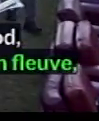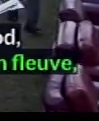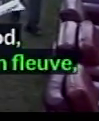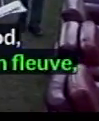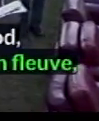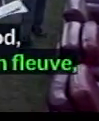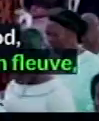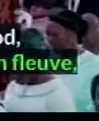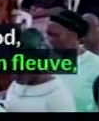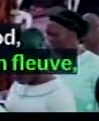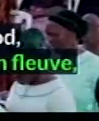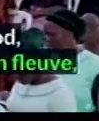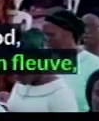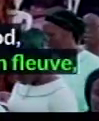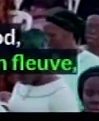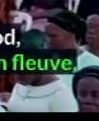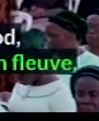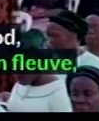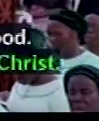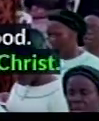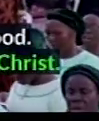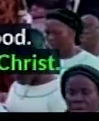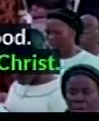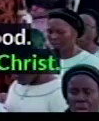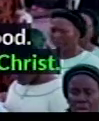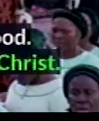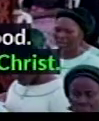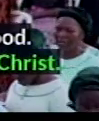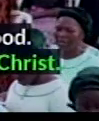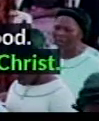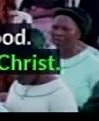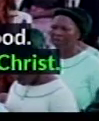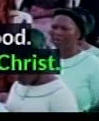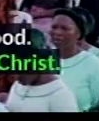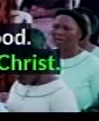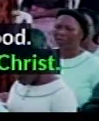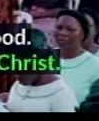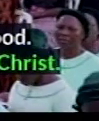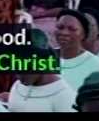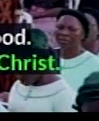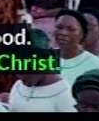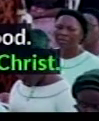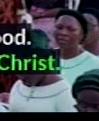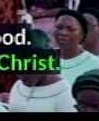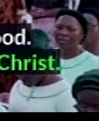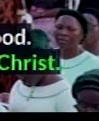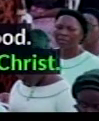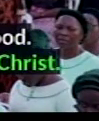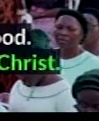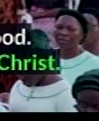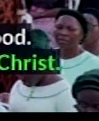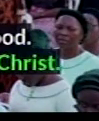victory, sweeping like a flood. I have glorious victory through